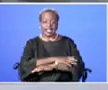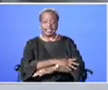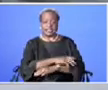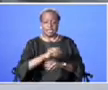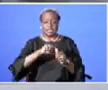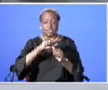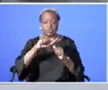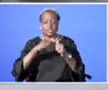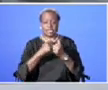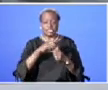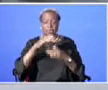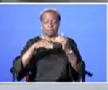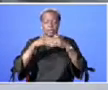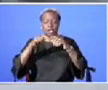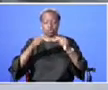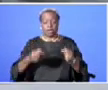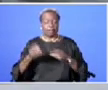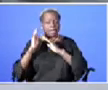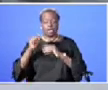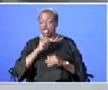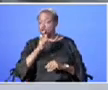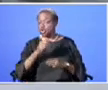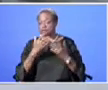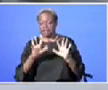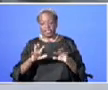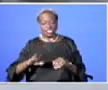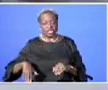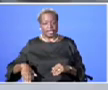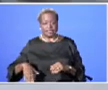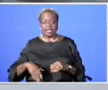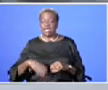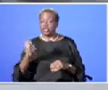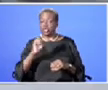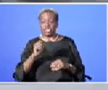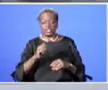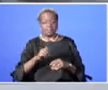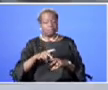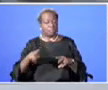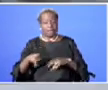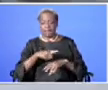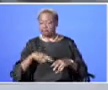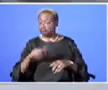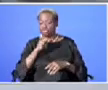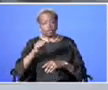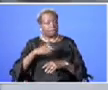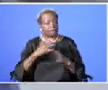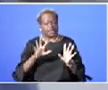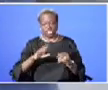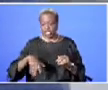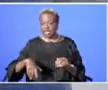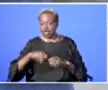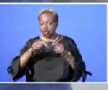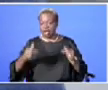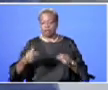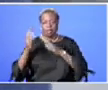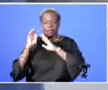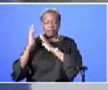in Grand Bahama is not yet finished. The Okeanos property in Grand Bahama, not yet finished. And